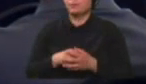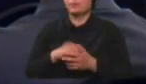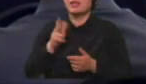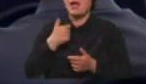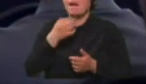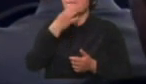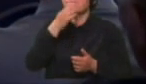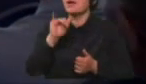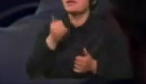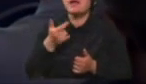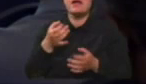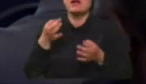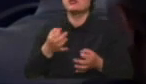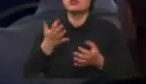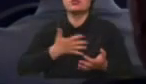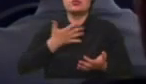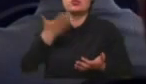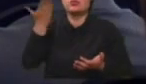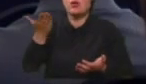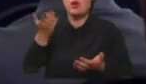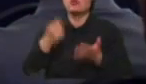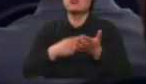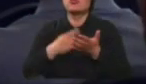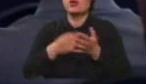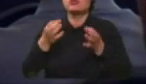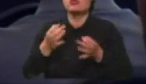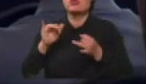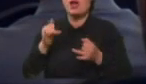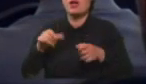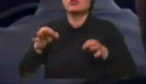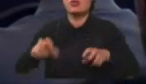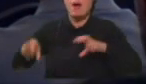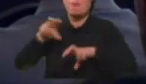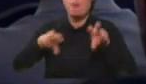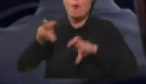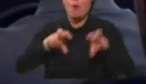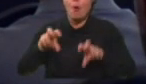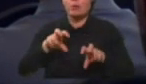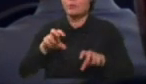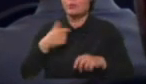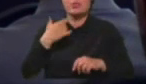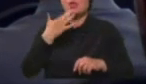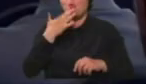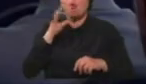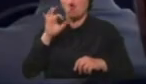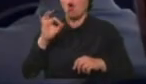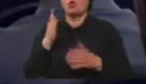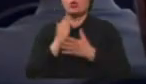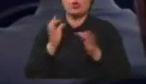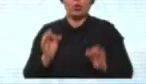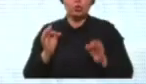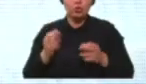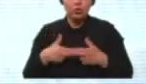today? If you're like me, I came here from another city, so we're not thinking about just today, but in general, in your daily